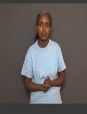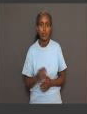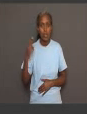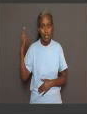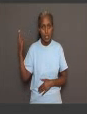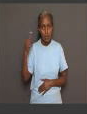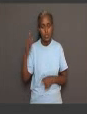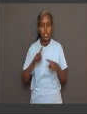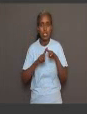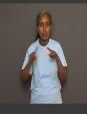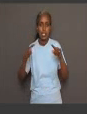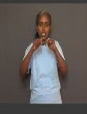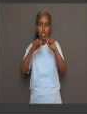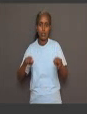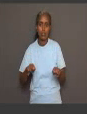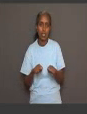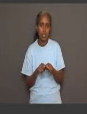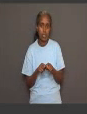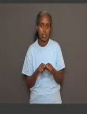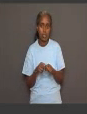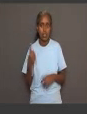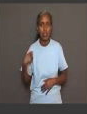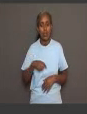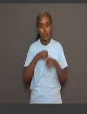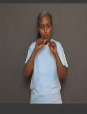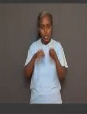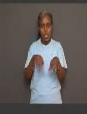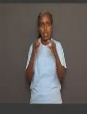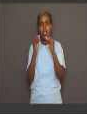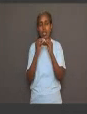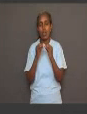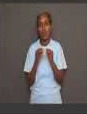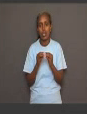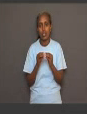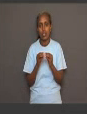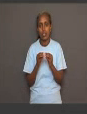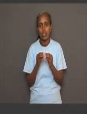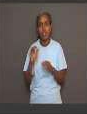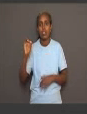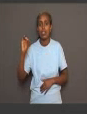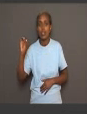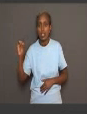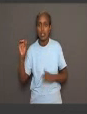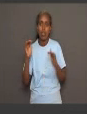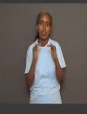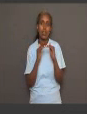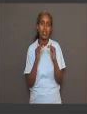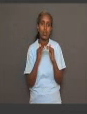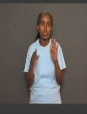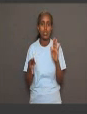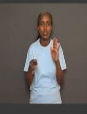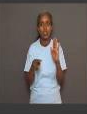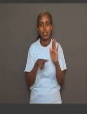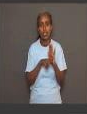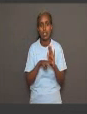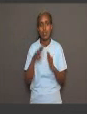Using special triangles, we can calculate that theta equals